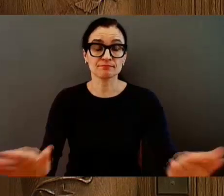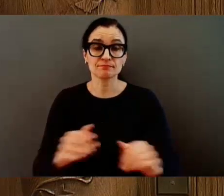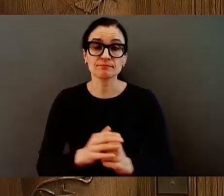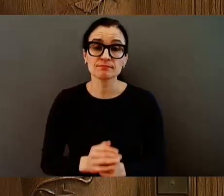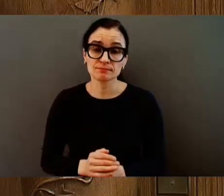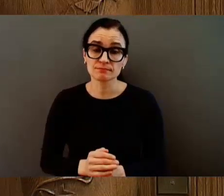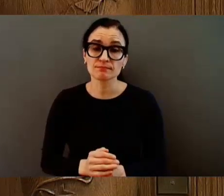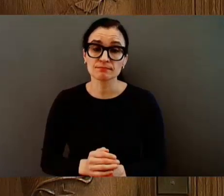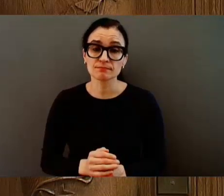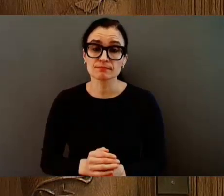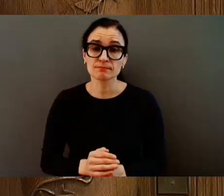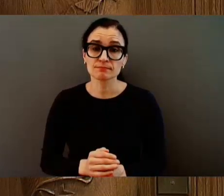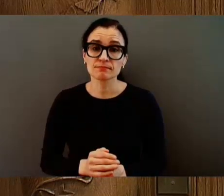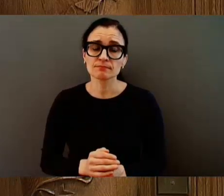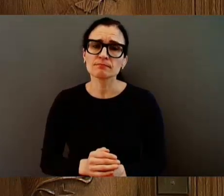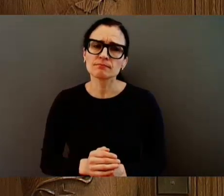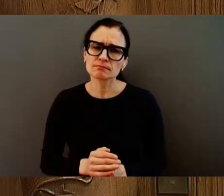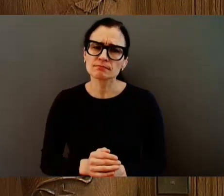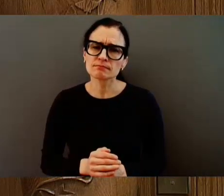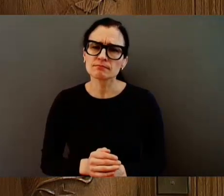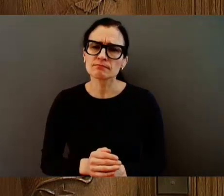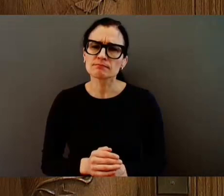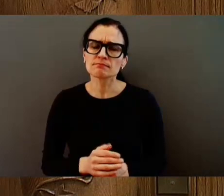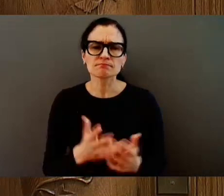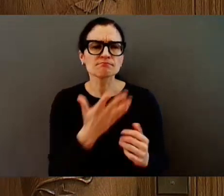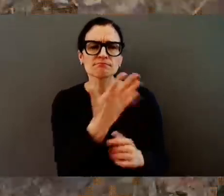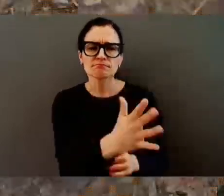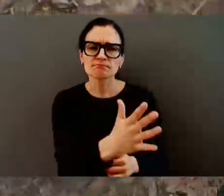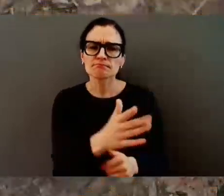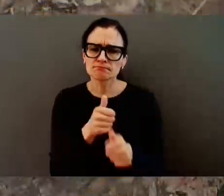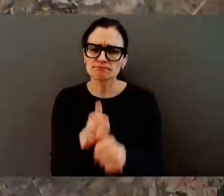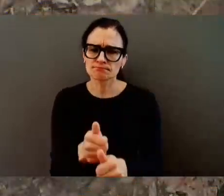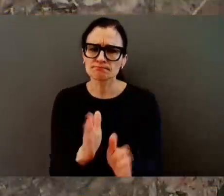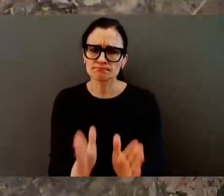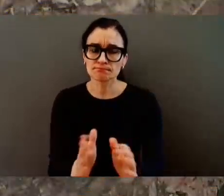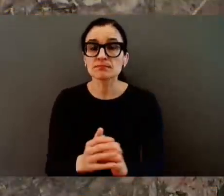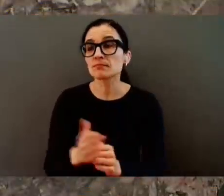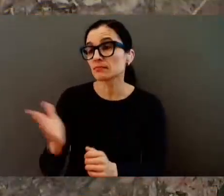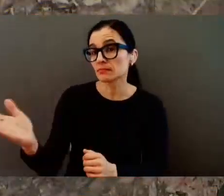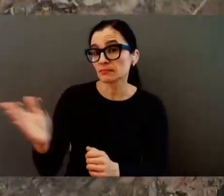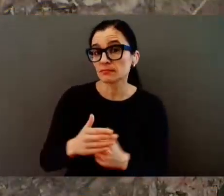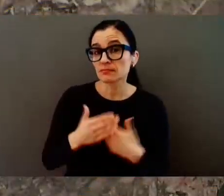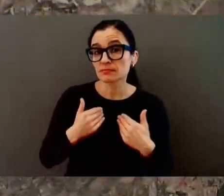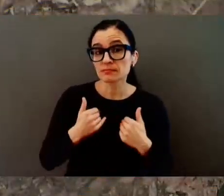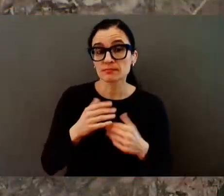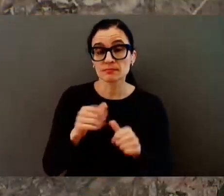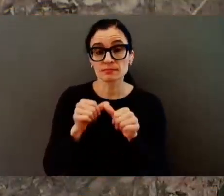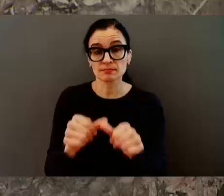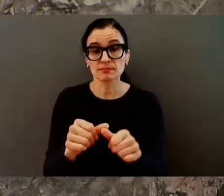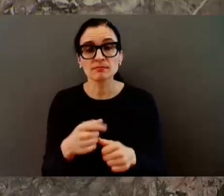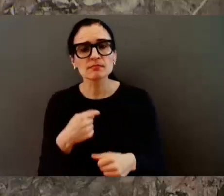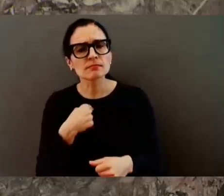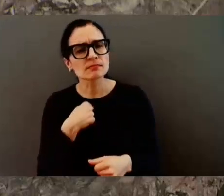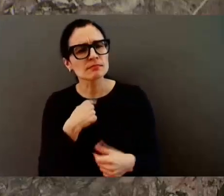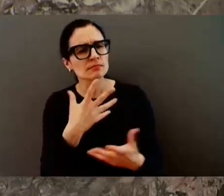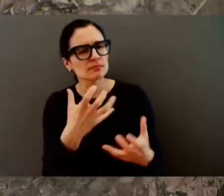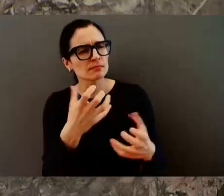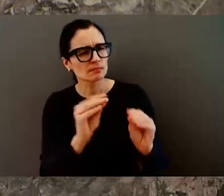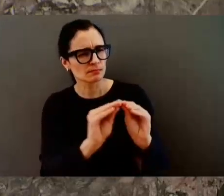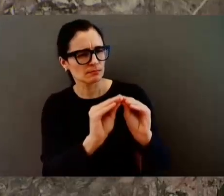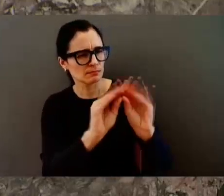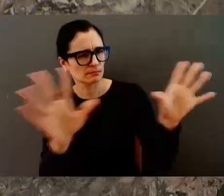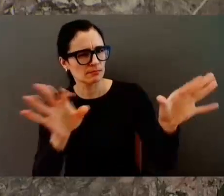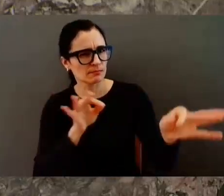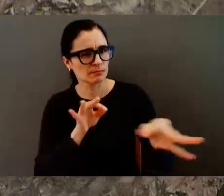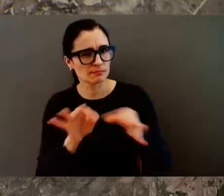come to order. Let's be clear about what the opposition's choices would be, Mr. Speaker.